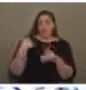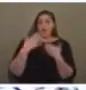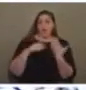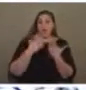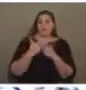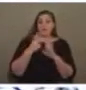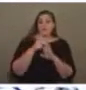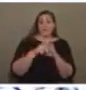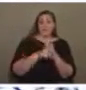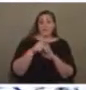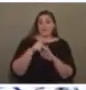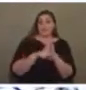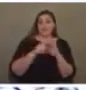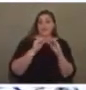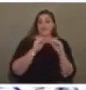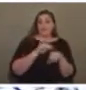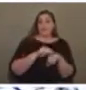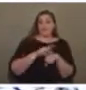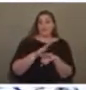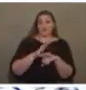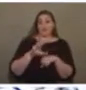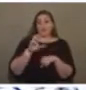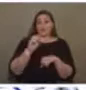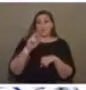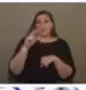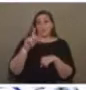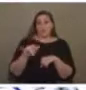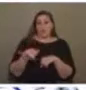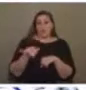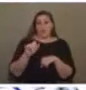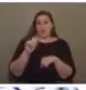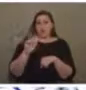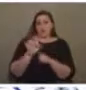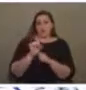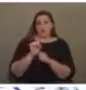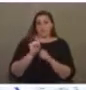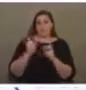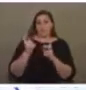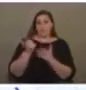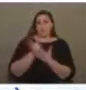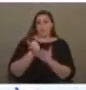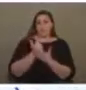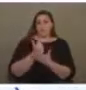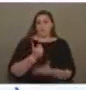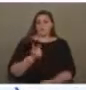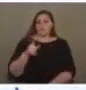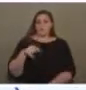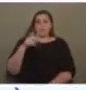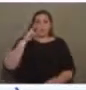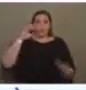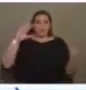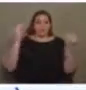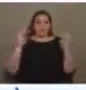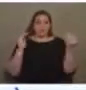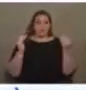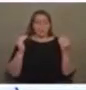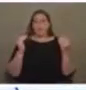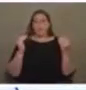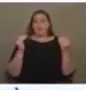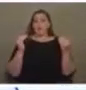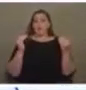have no effect on the supply of labor and the incomes that people receive in Puerto Rico? I was hoping you would compare Puerto Rico to New